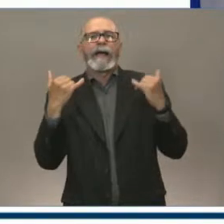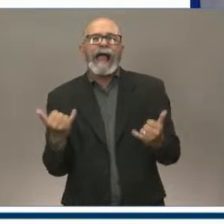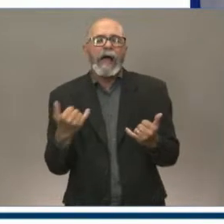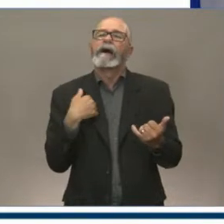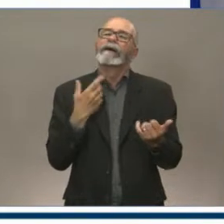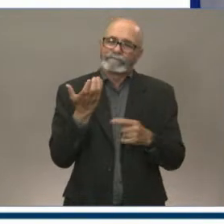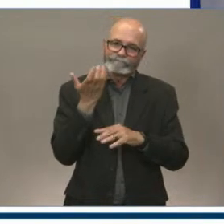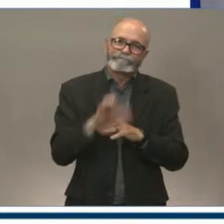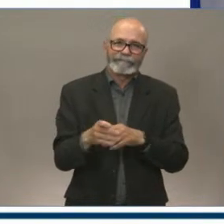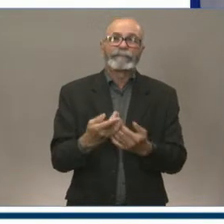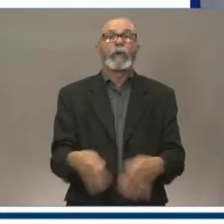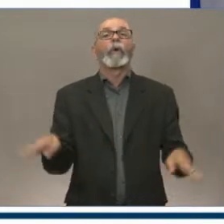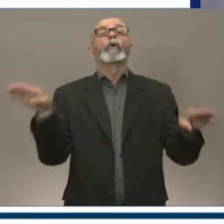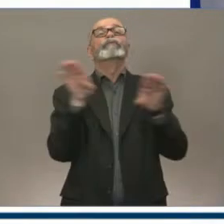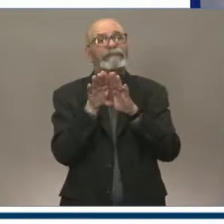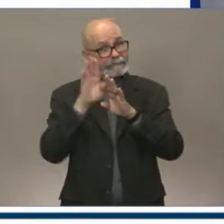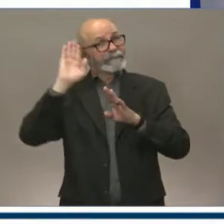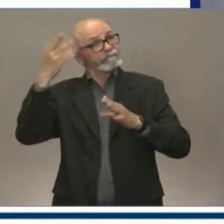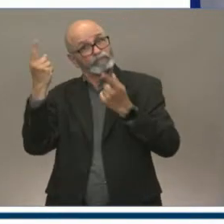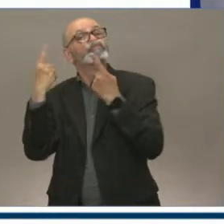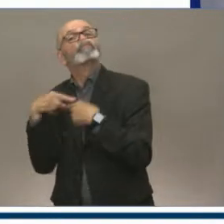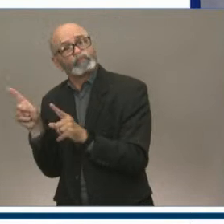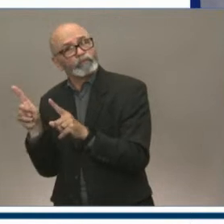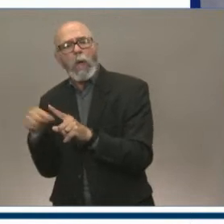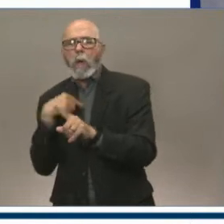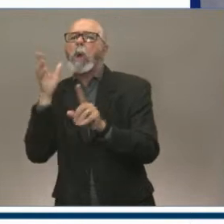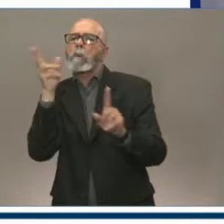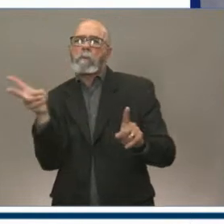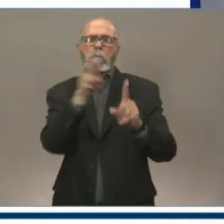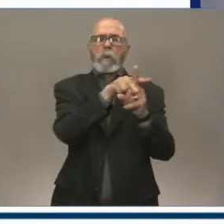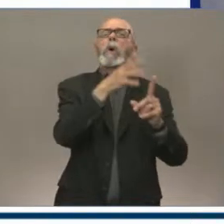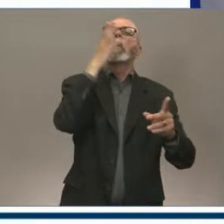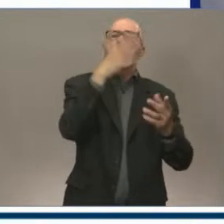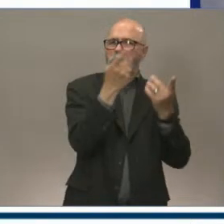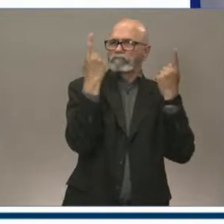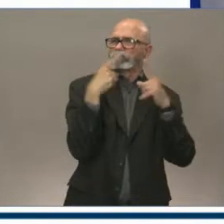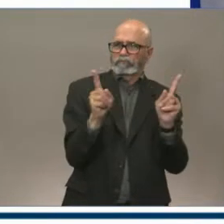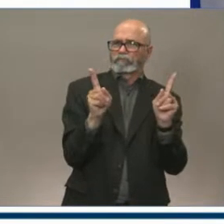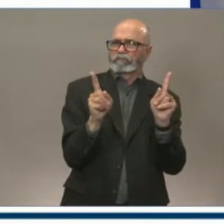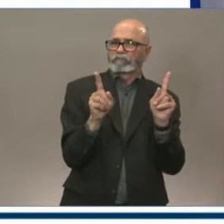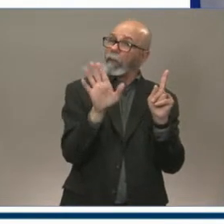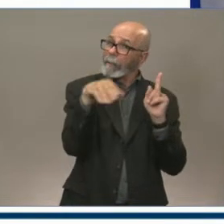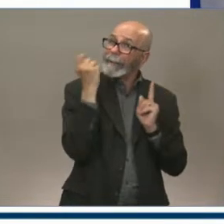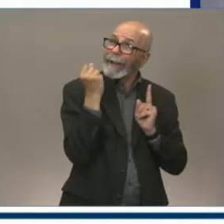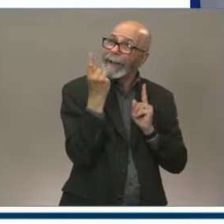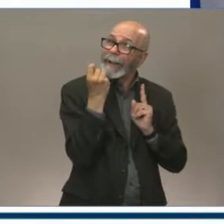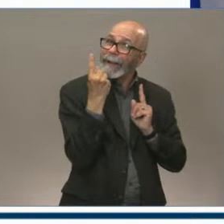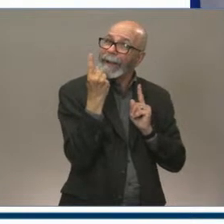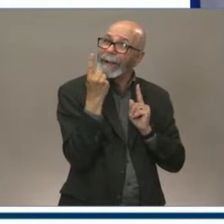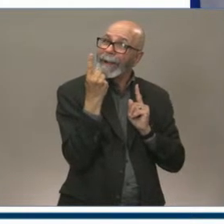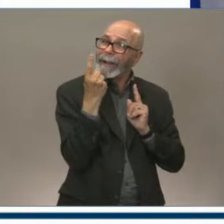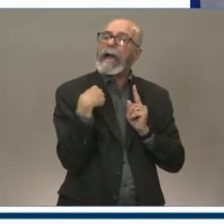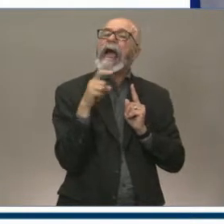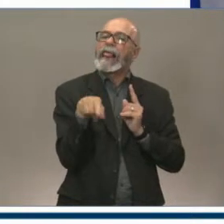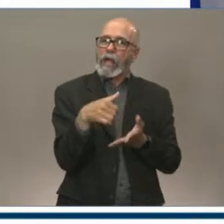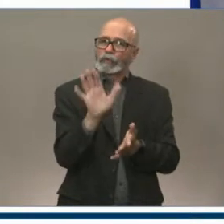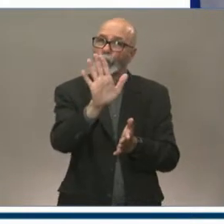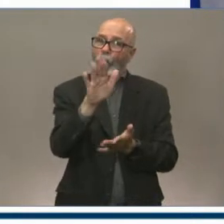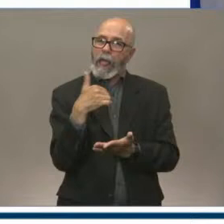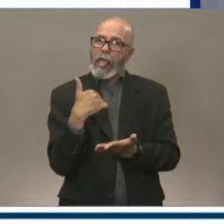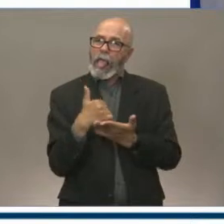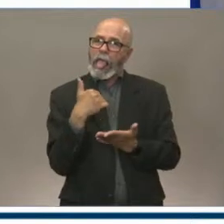we are confident it can work again. But it'll only work with your help. Dr. Strang and I need you now more than